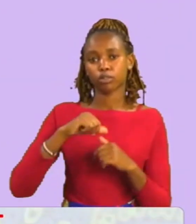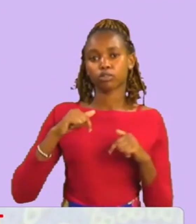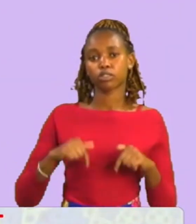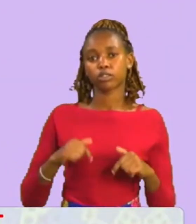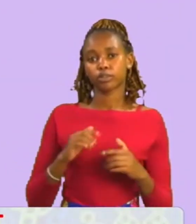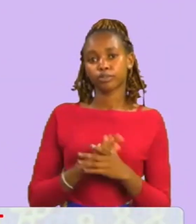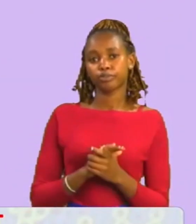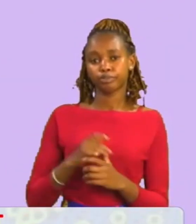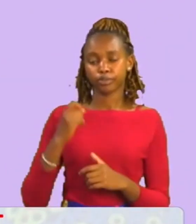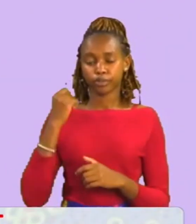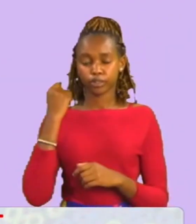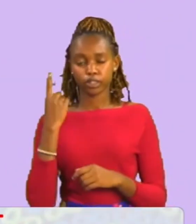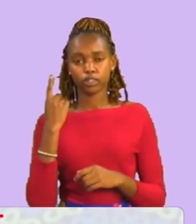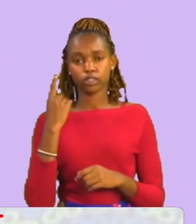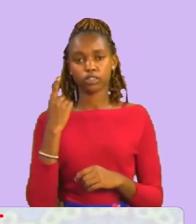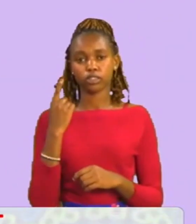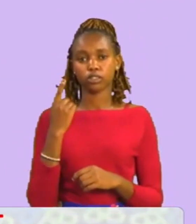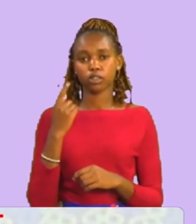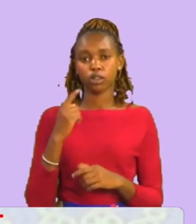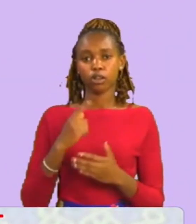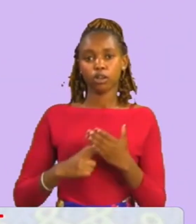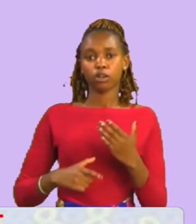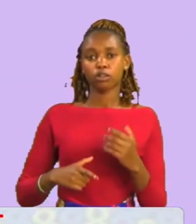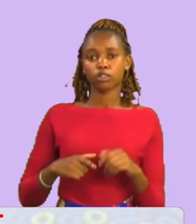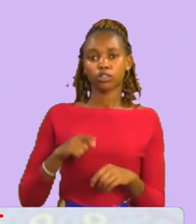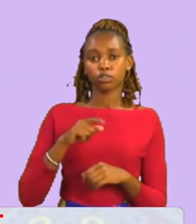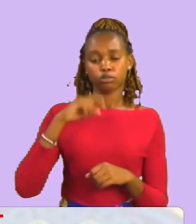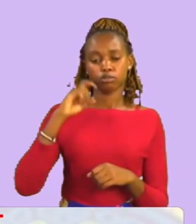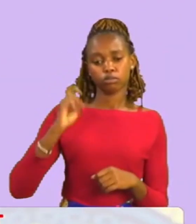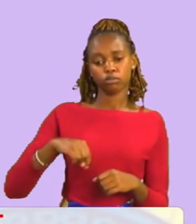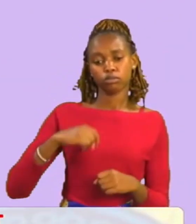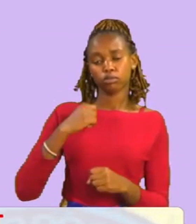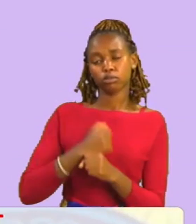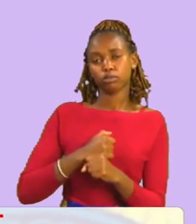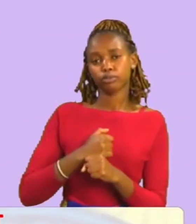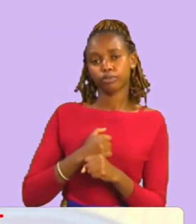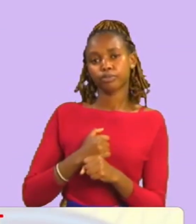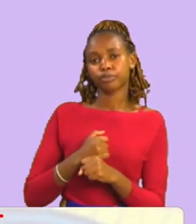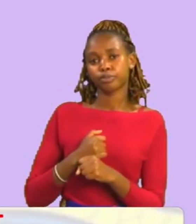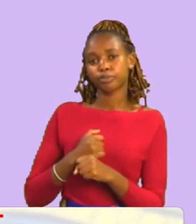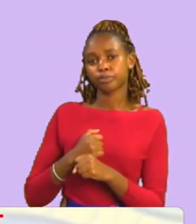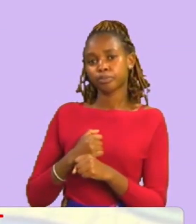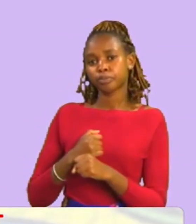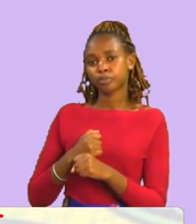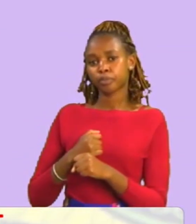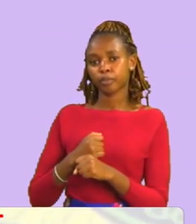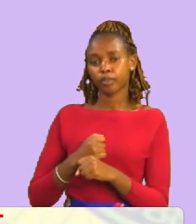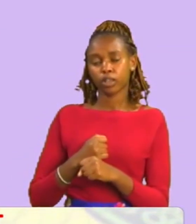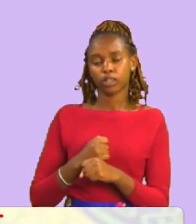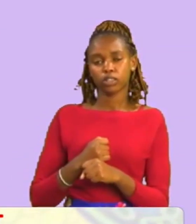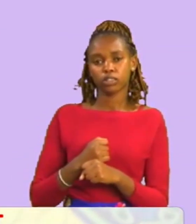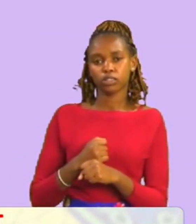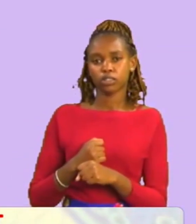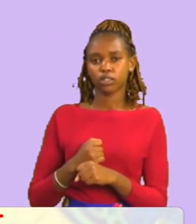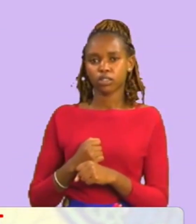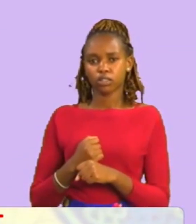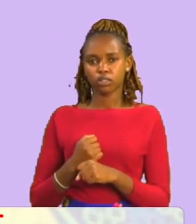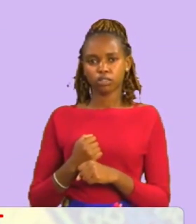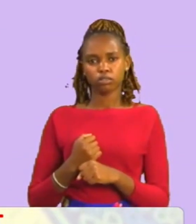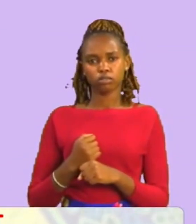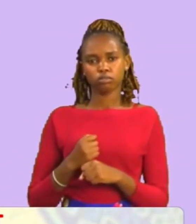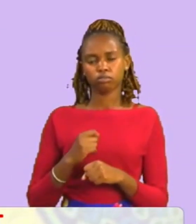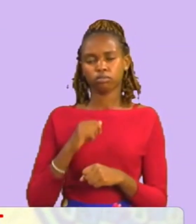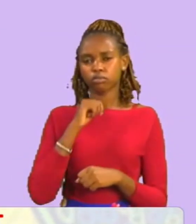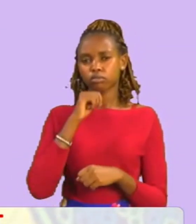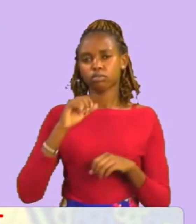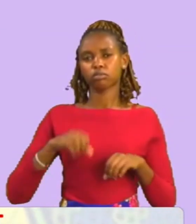again, understand what you need to do is figure at January tukianza next year kwa zile za mtu wangu hata mwezi jaisha na usha give up. Unataka kufikiria